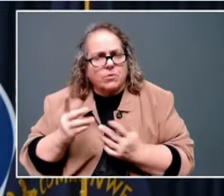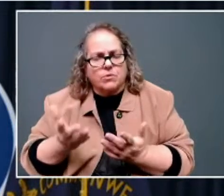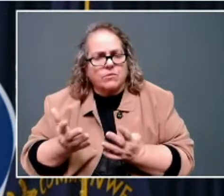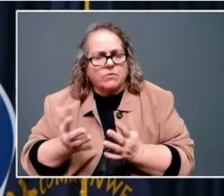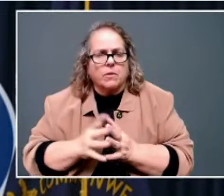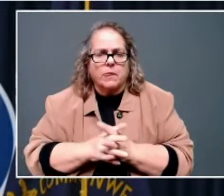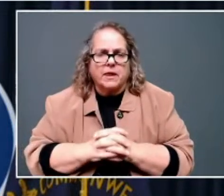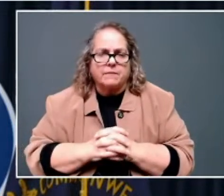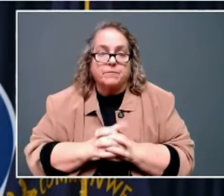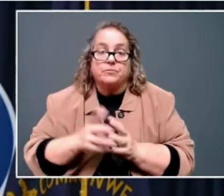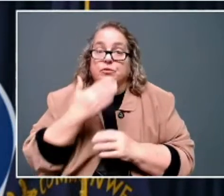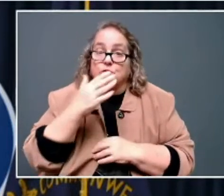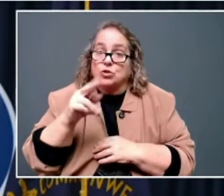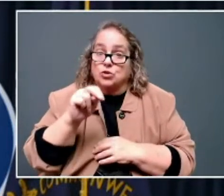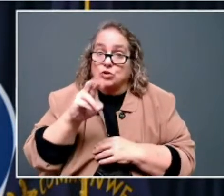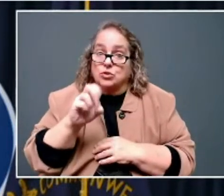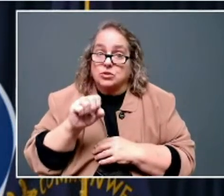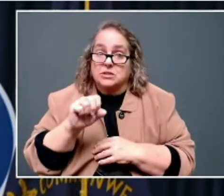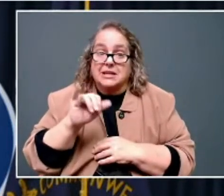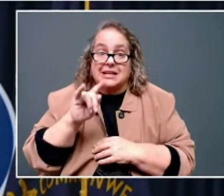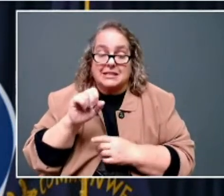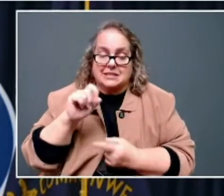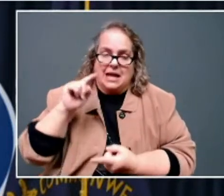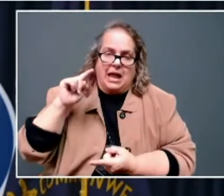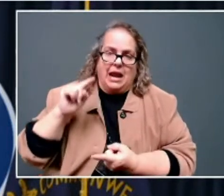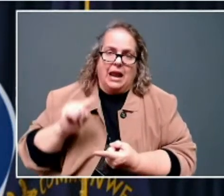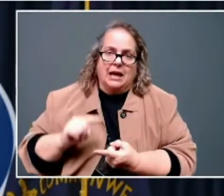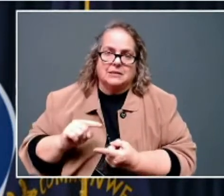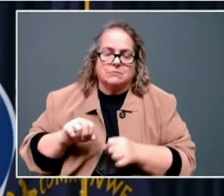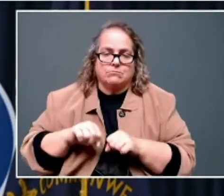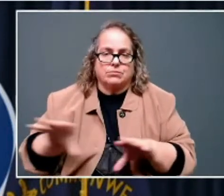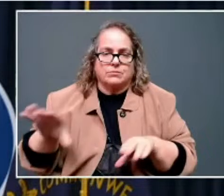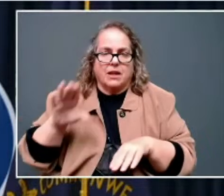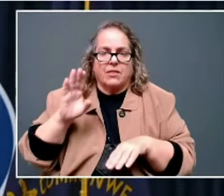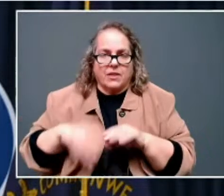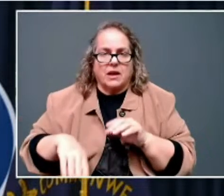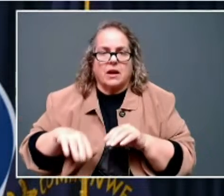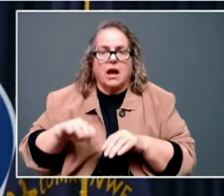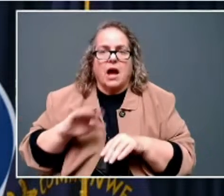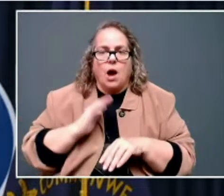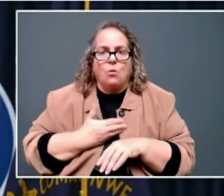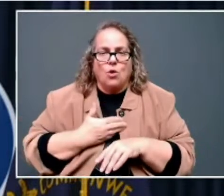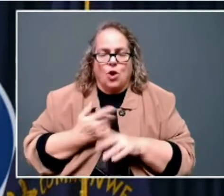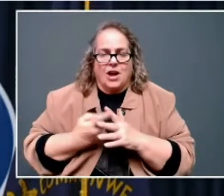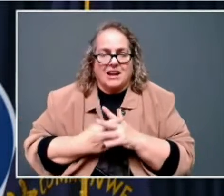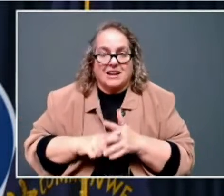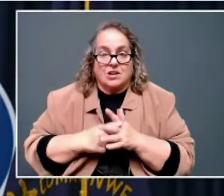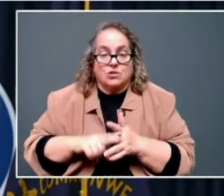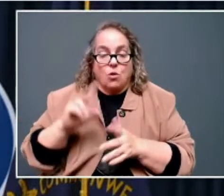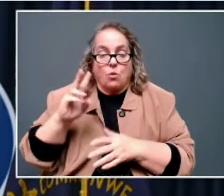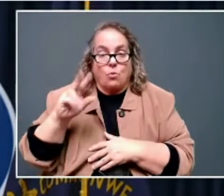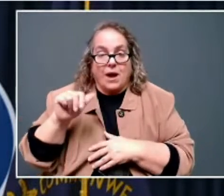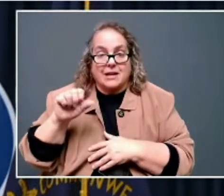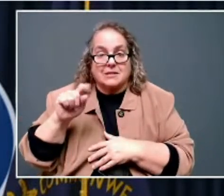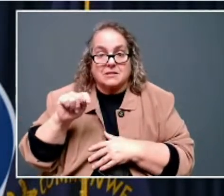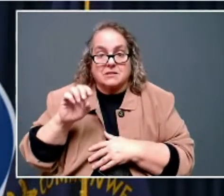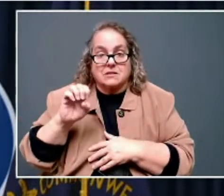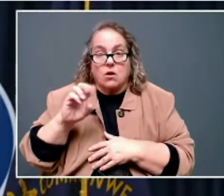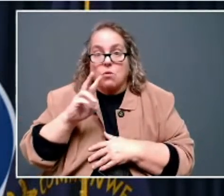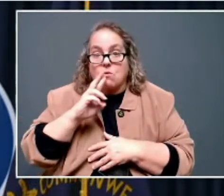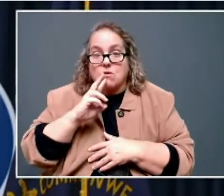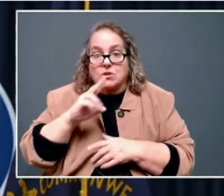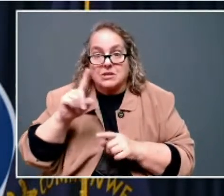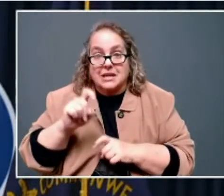In good news, it is significantly less than the initial wastewater testing might have suggested. They've gone through,